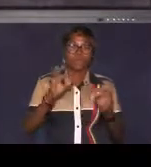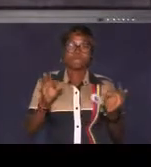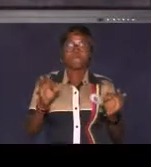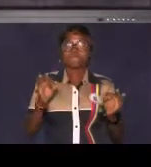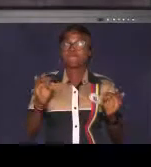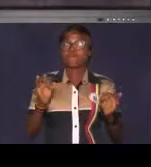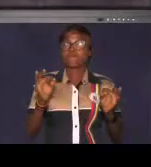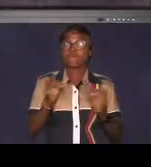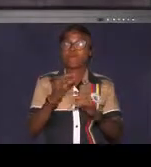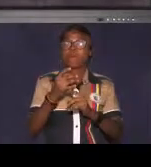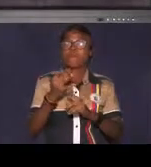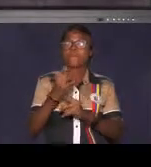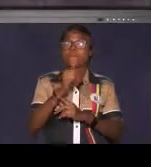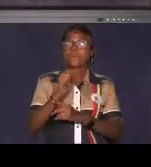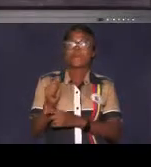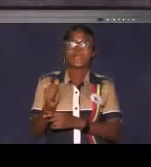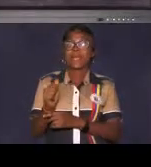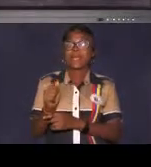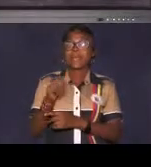of